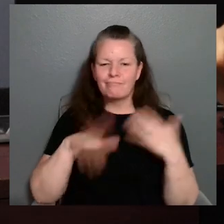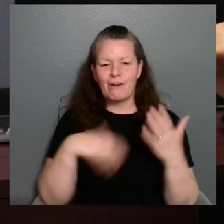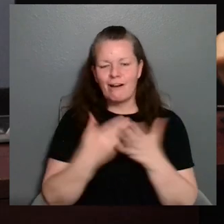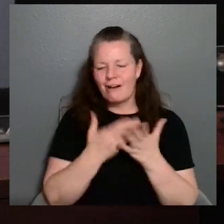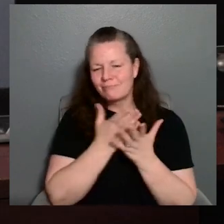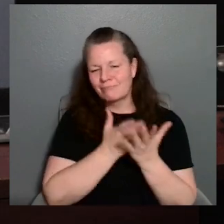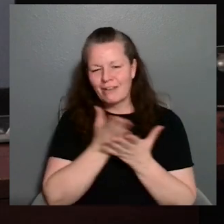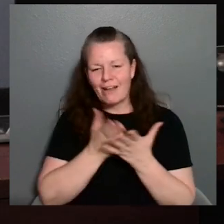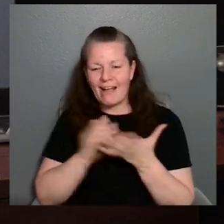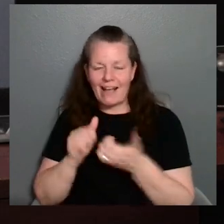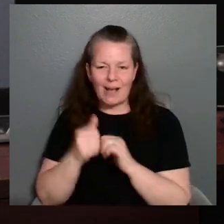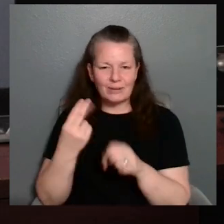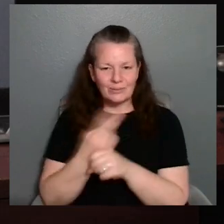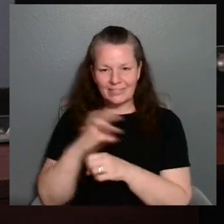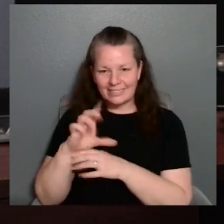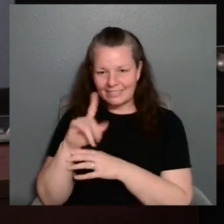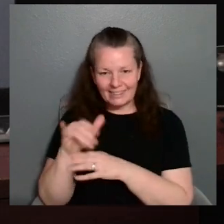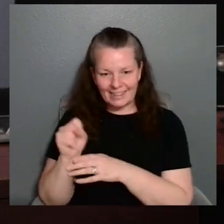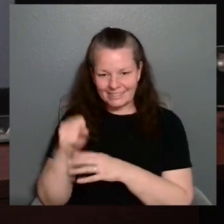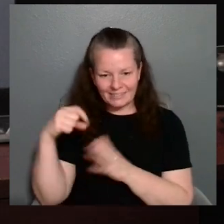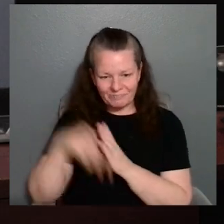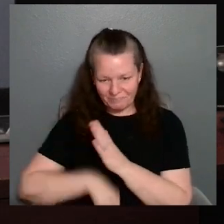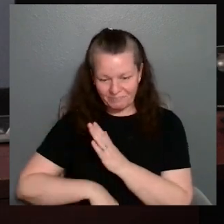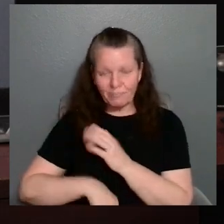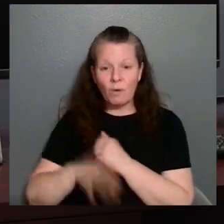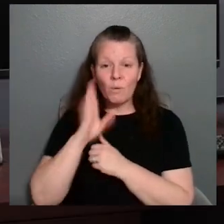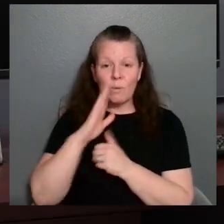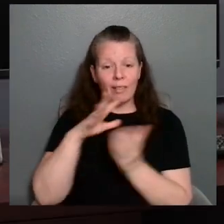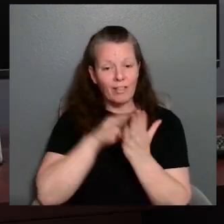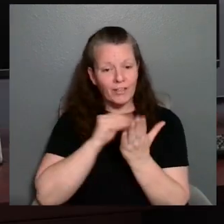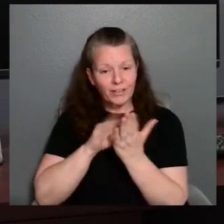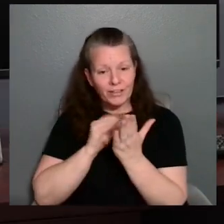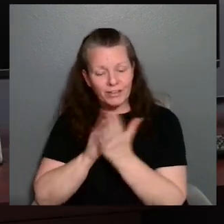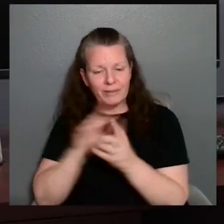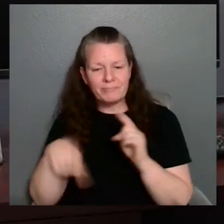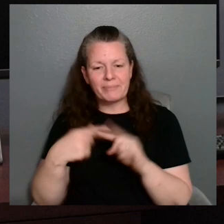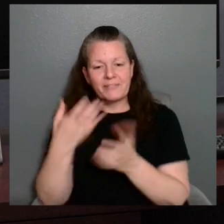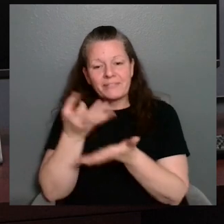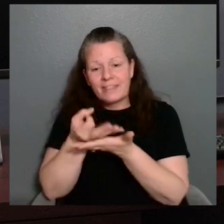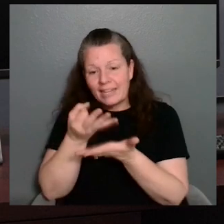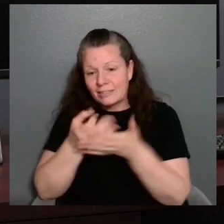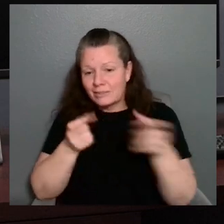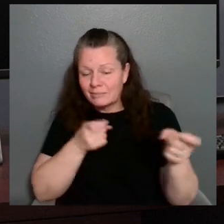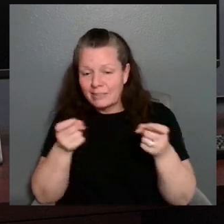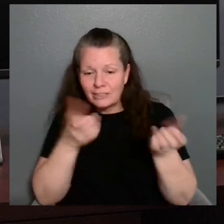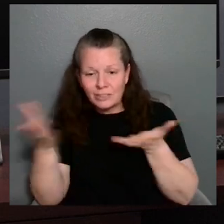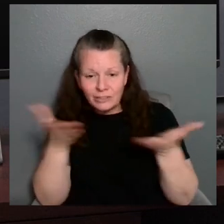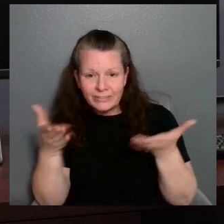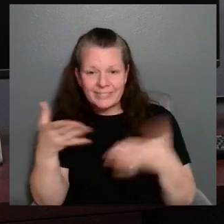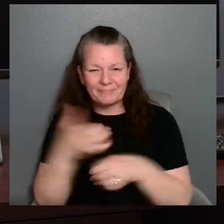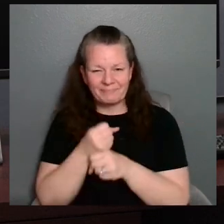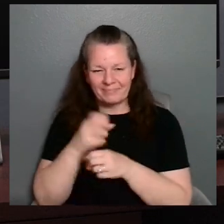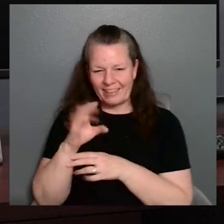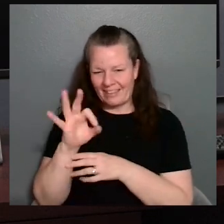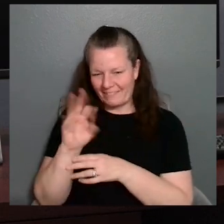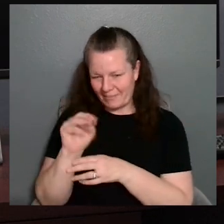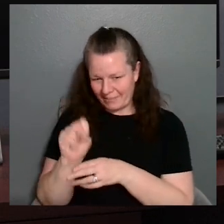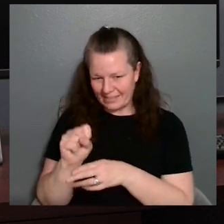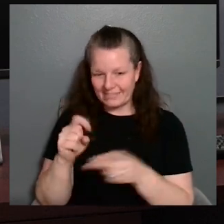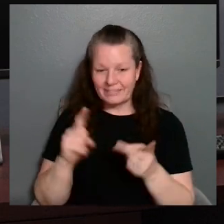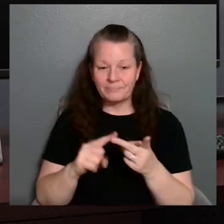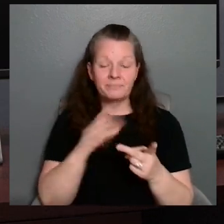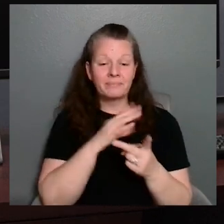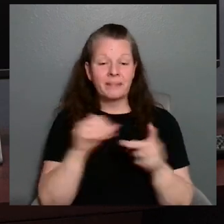of the aspects of how to use CDASS. You will learn about financial management services,